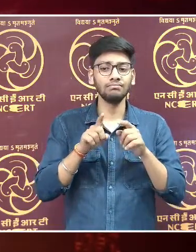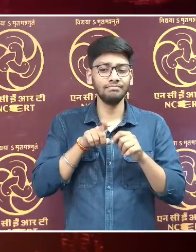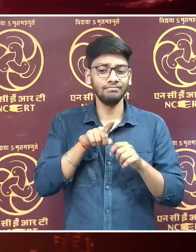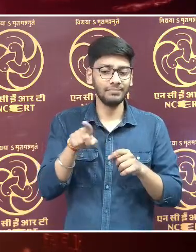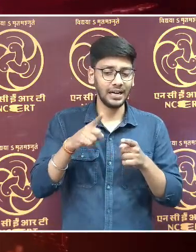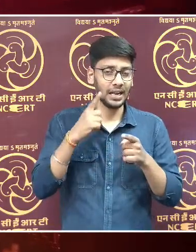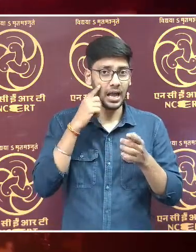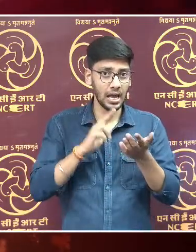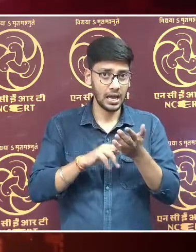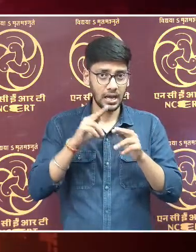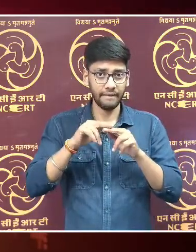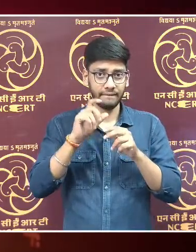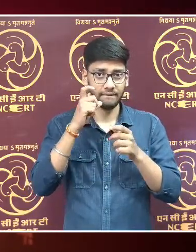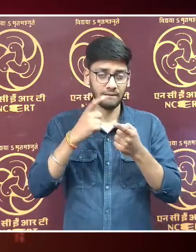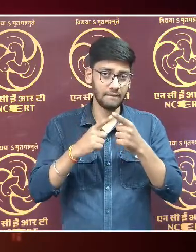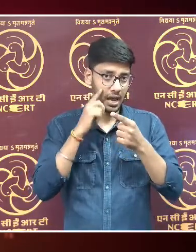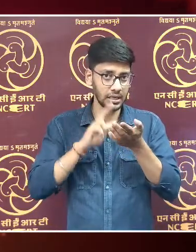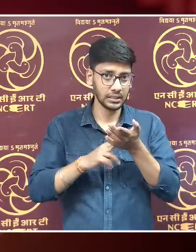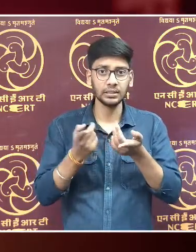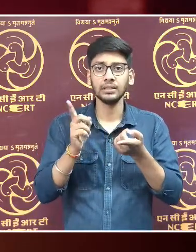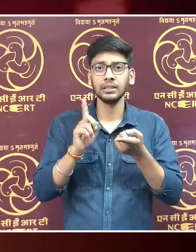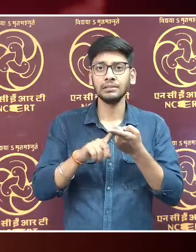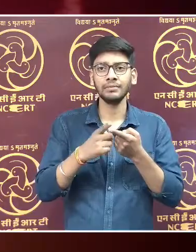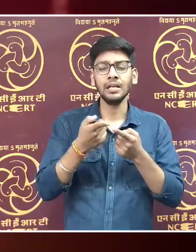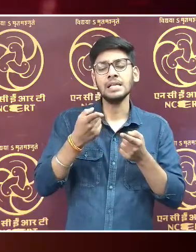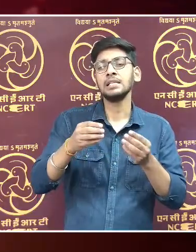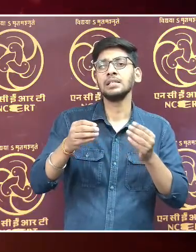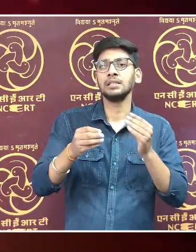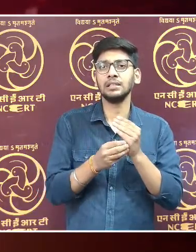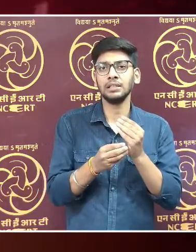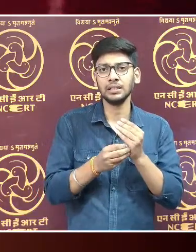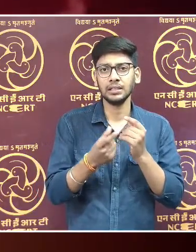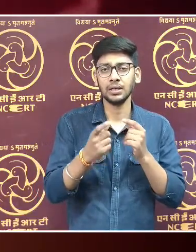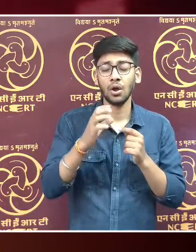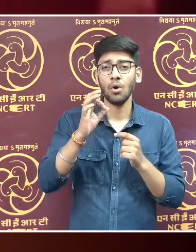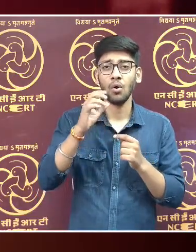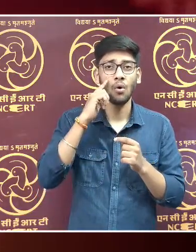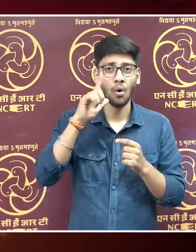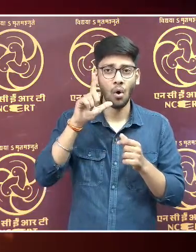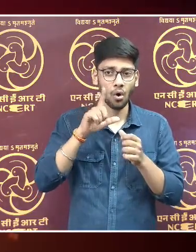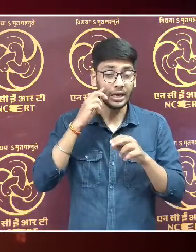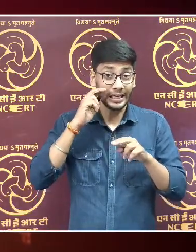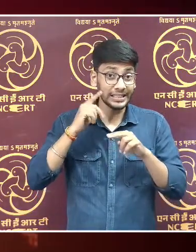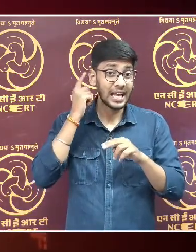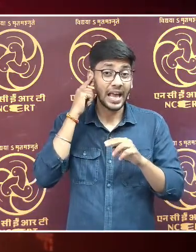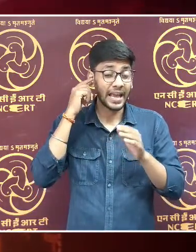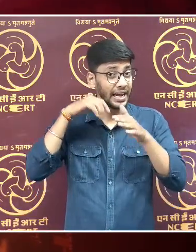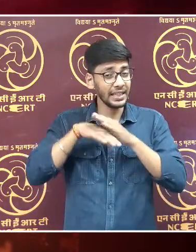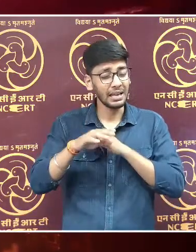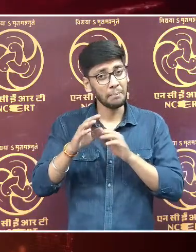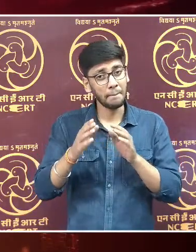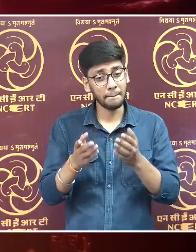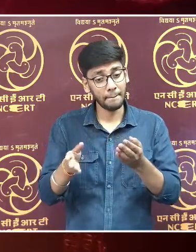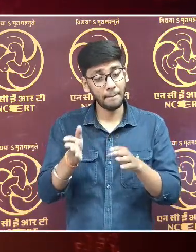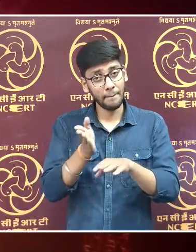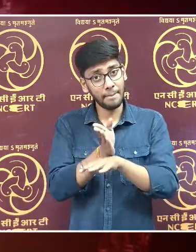They still pour oil into the ear. Already our ear has a oily structure, which Yes. we prevent any of